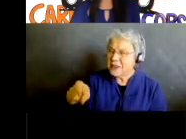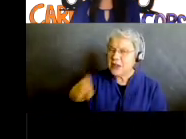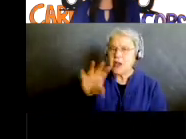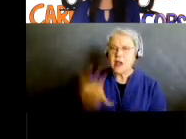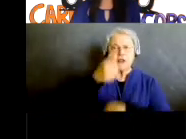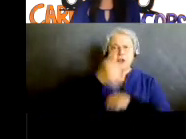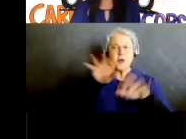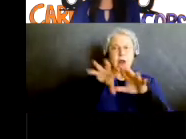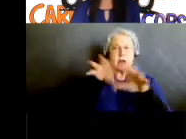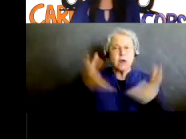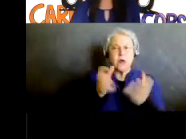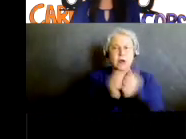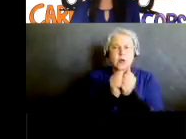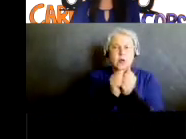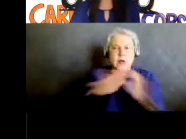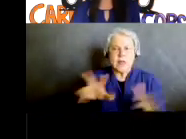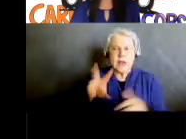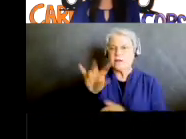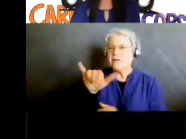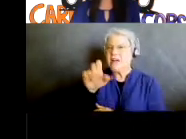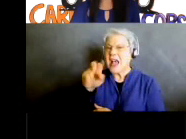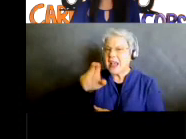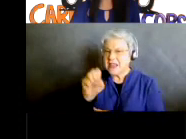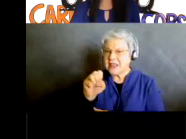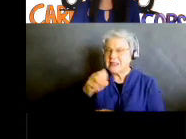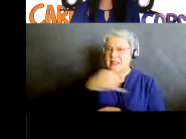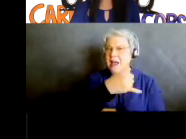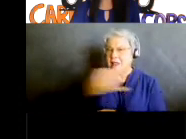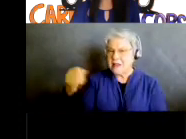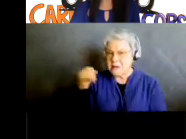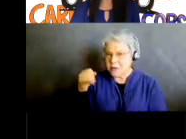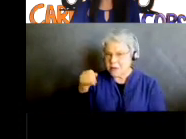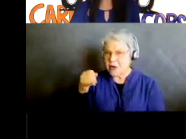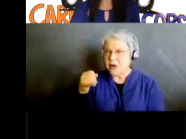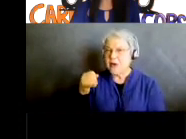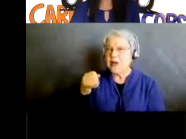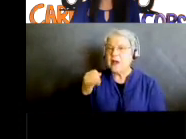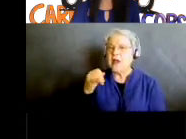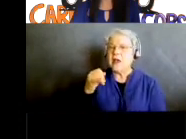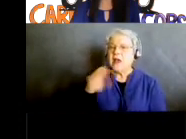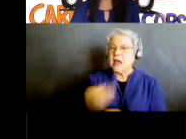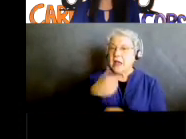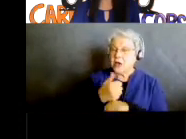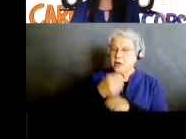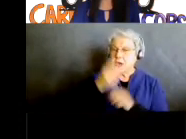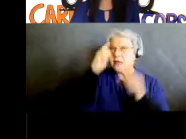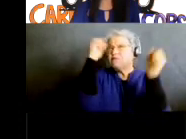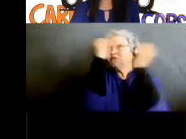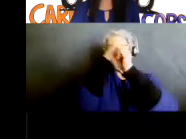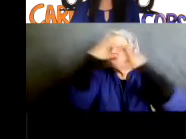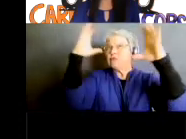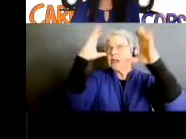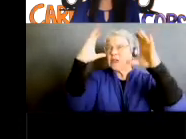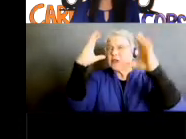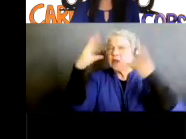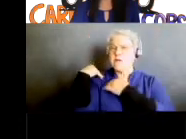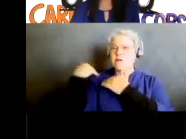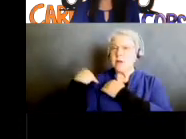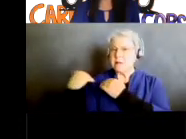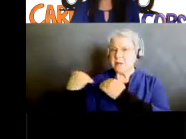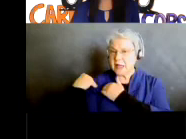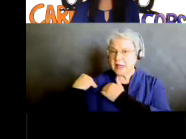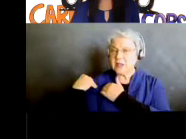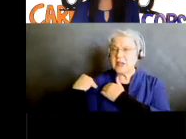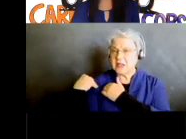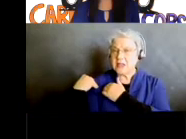of borders requires an entire and whole holistic reimagining of obligations and accountability